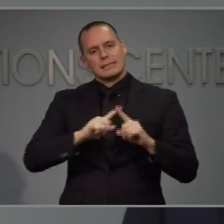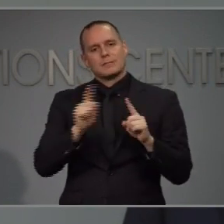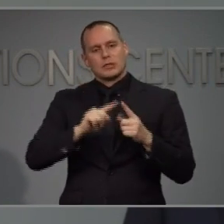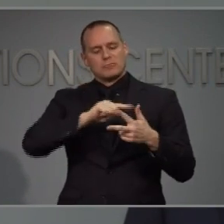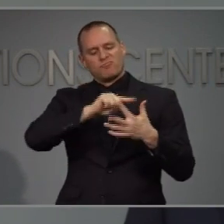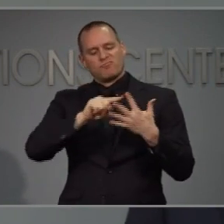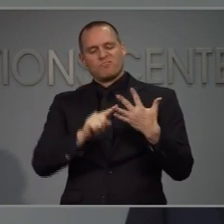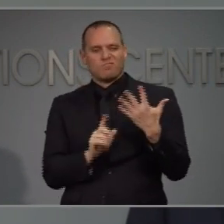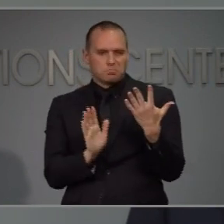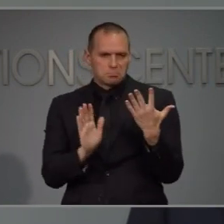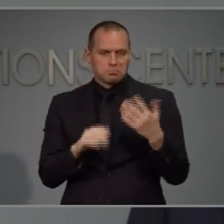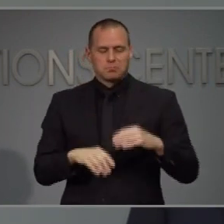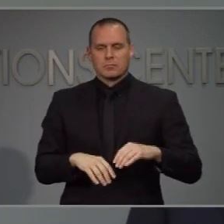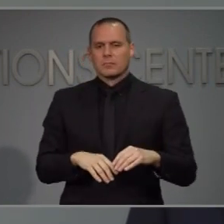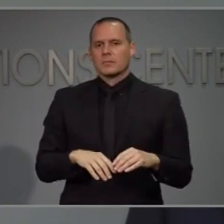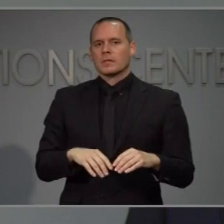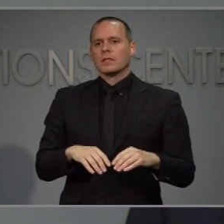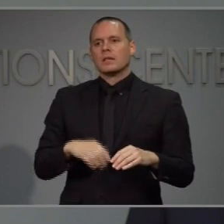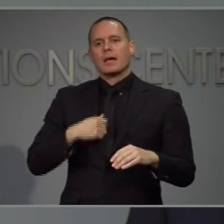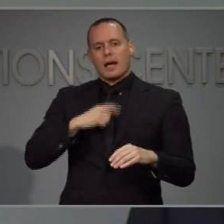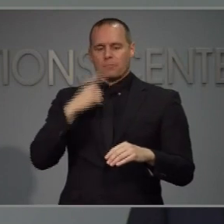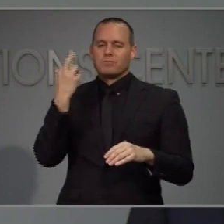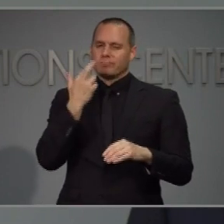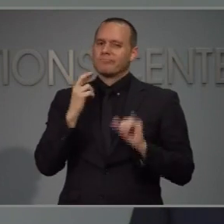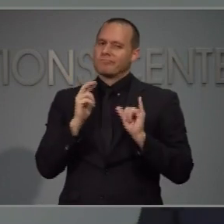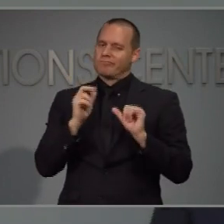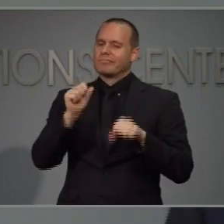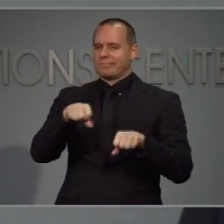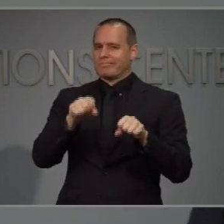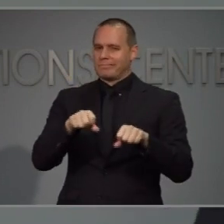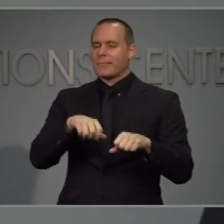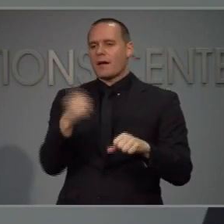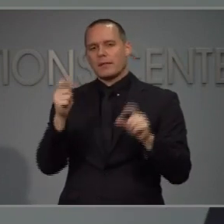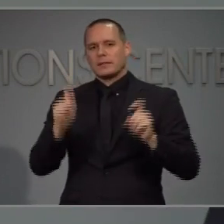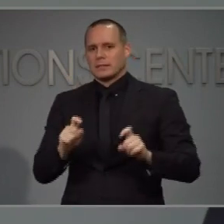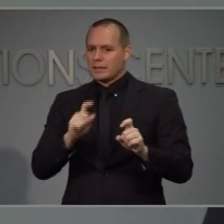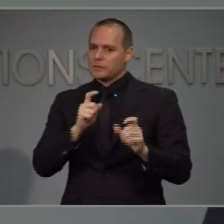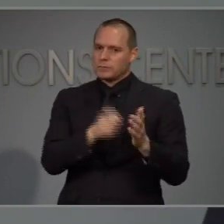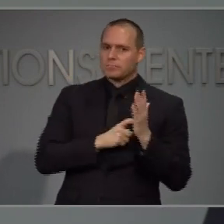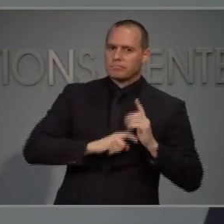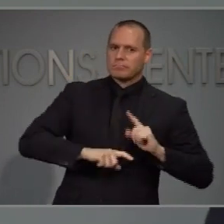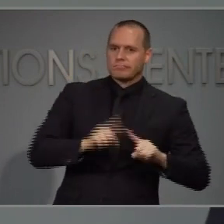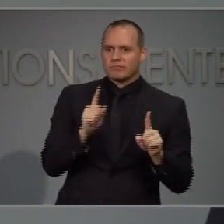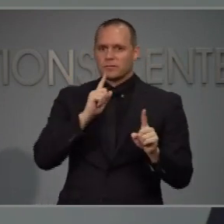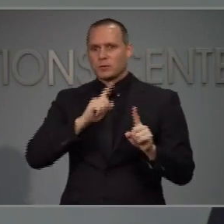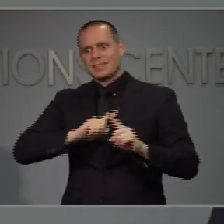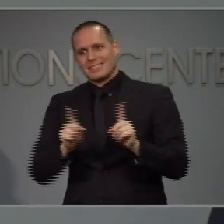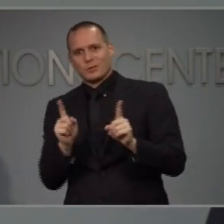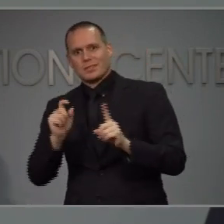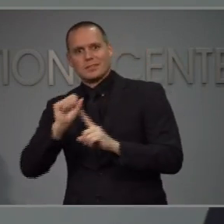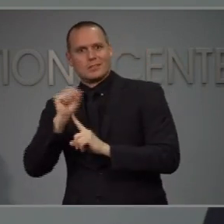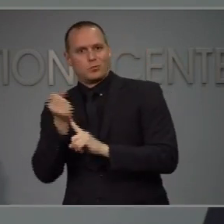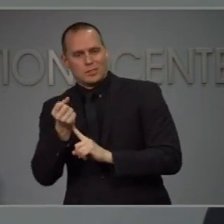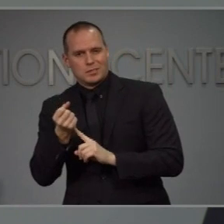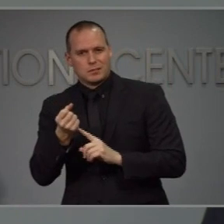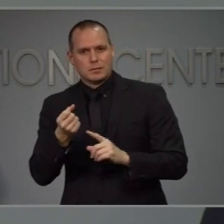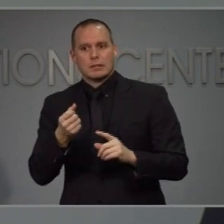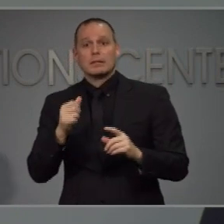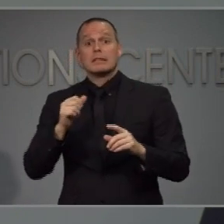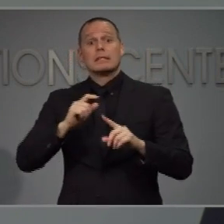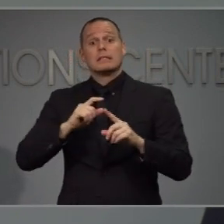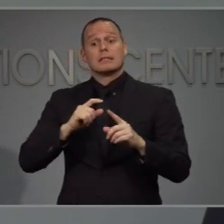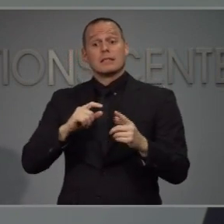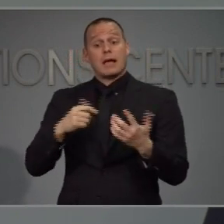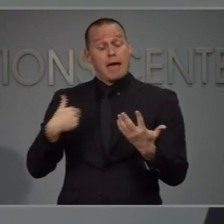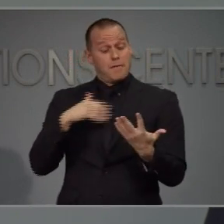in, because I do think that different tests are needed for different types of circumstances. And so we'll try to diversify the kinds of tests that